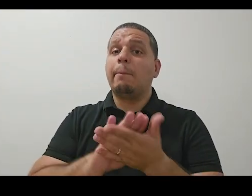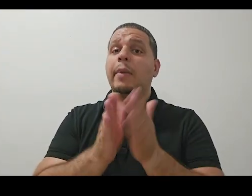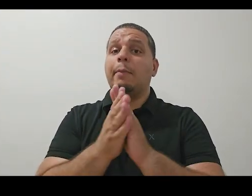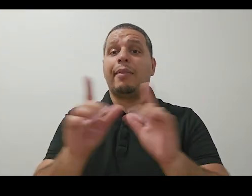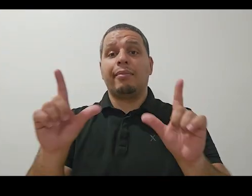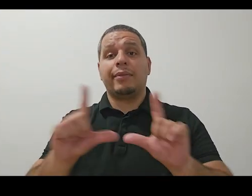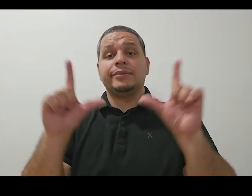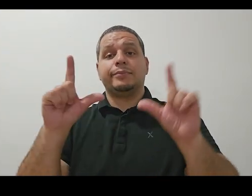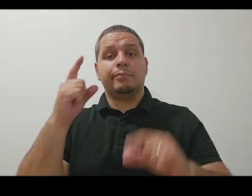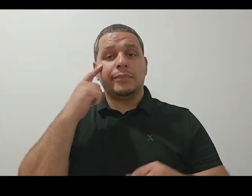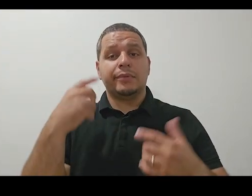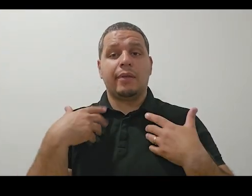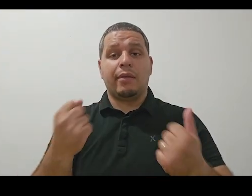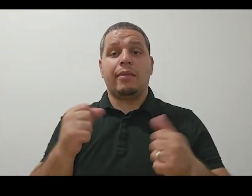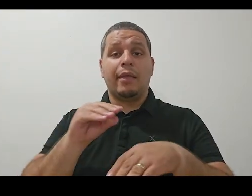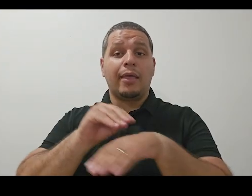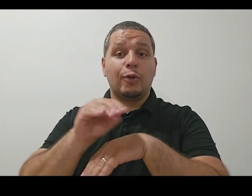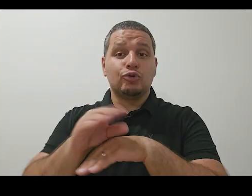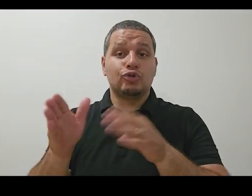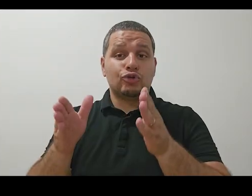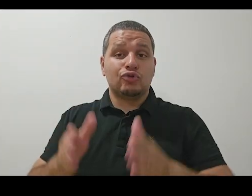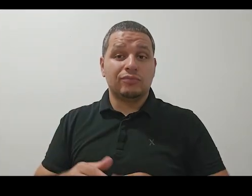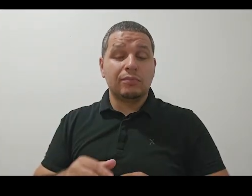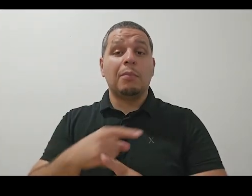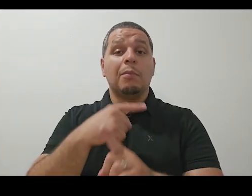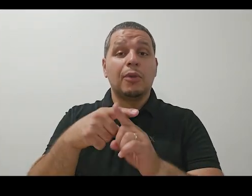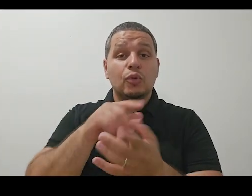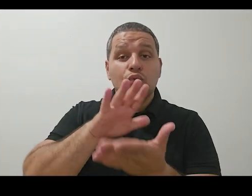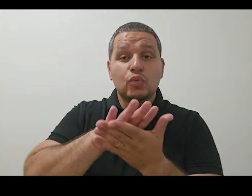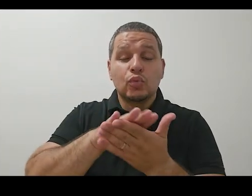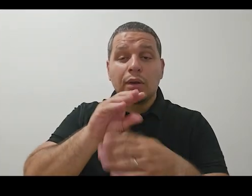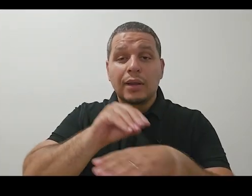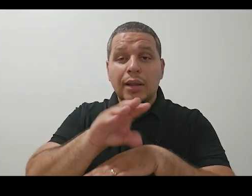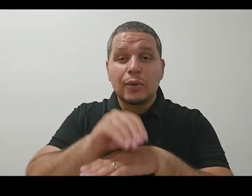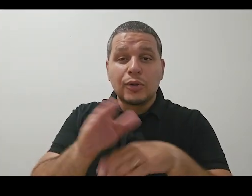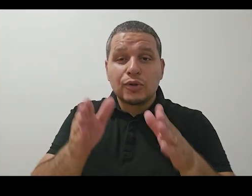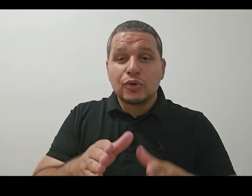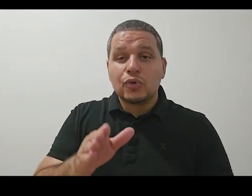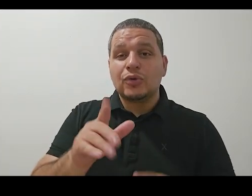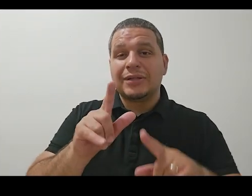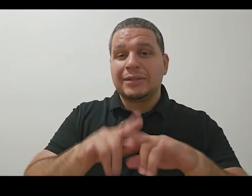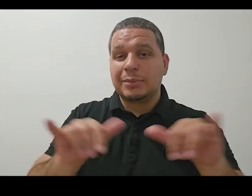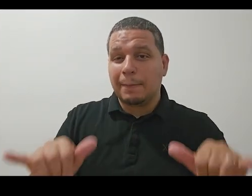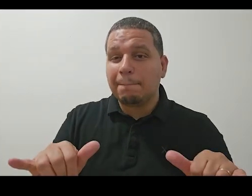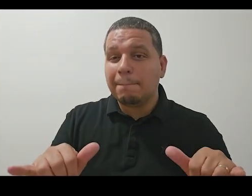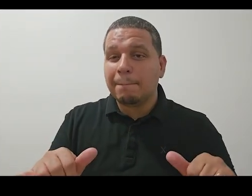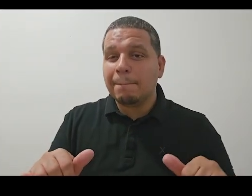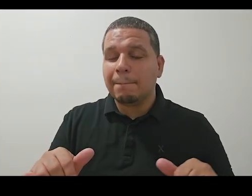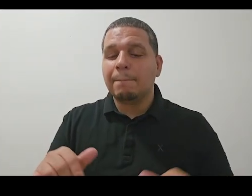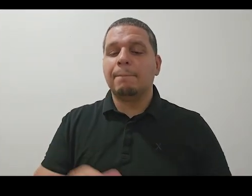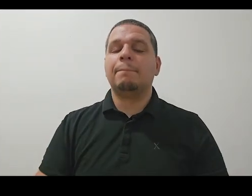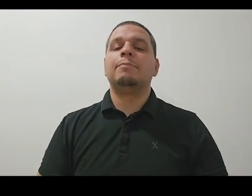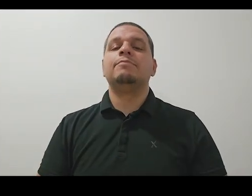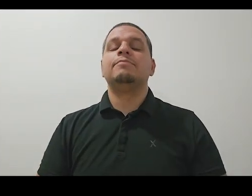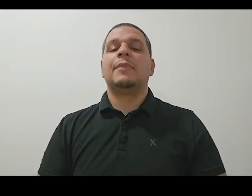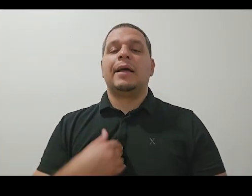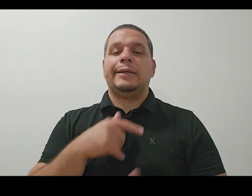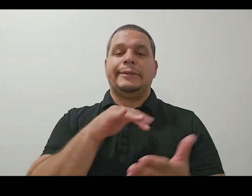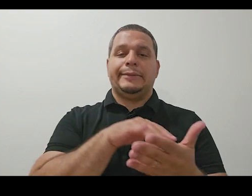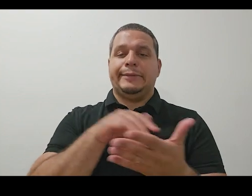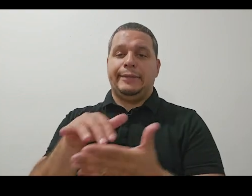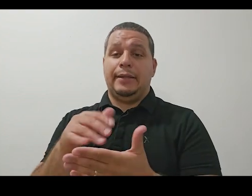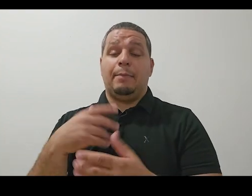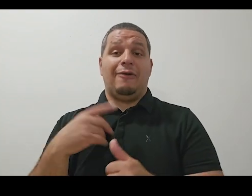health counselor. And a school counselor at the same time, because I studied both. And then my first job